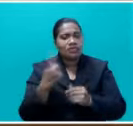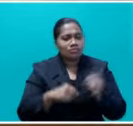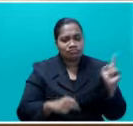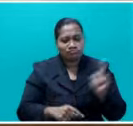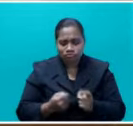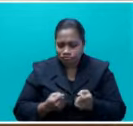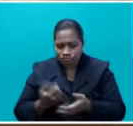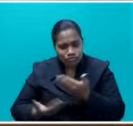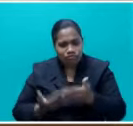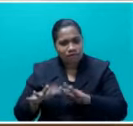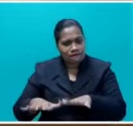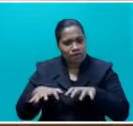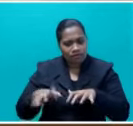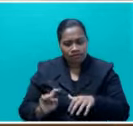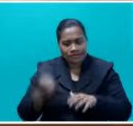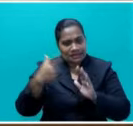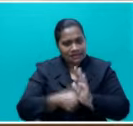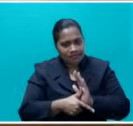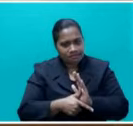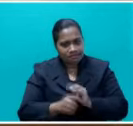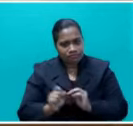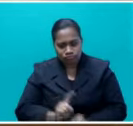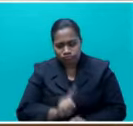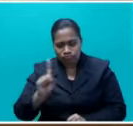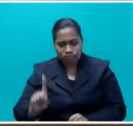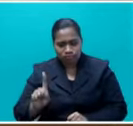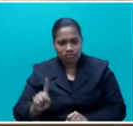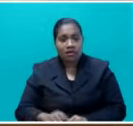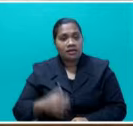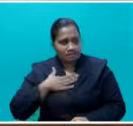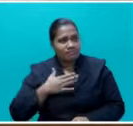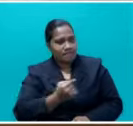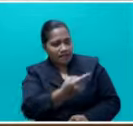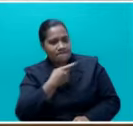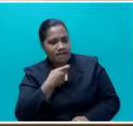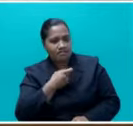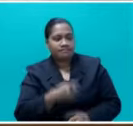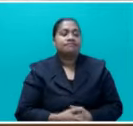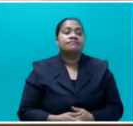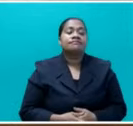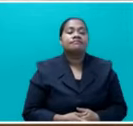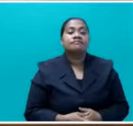time since its establishment on my invitation. This